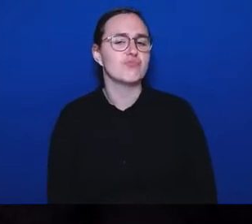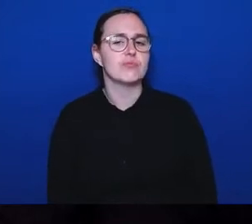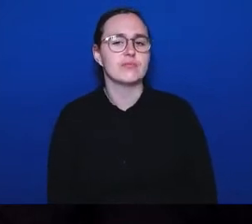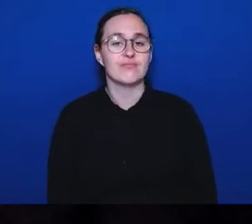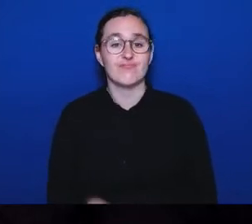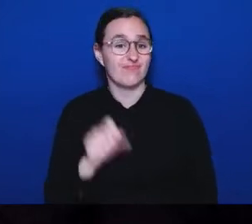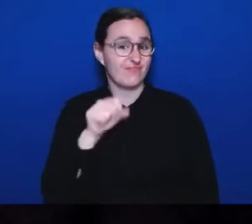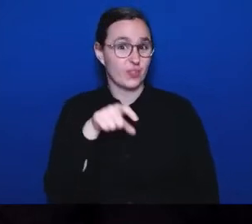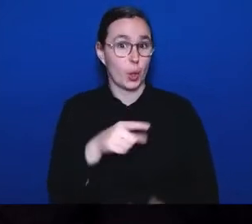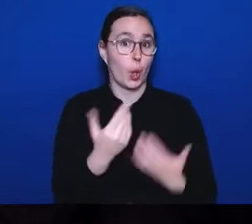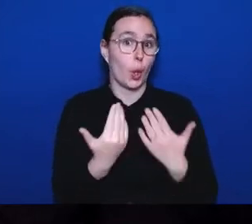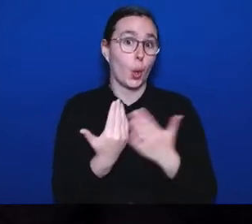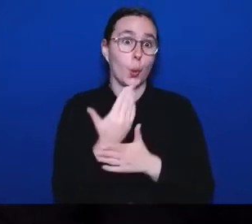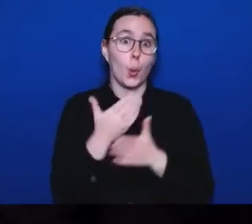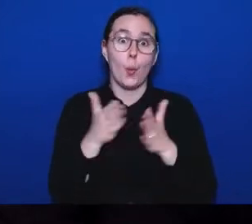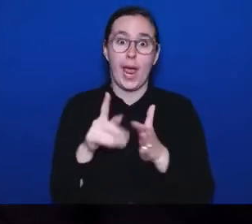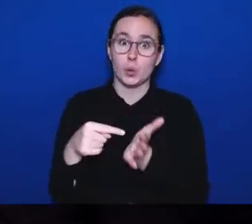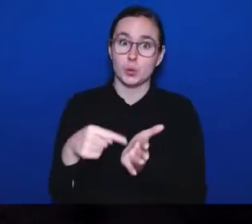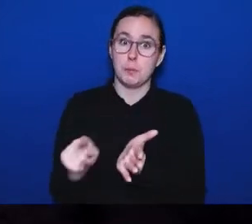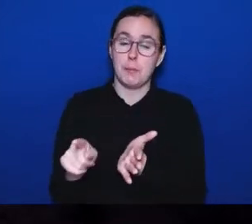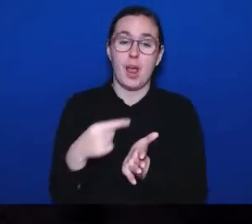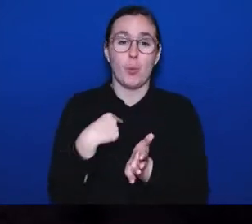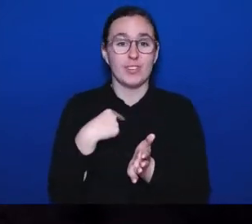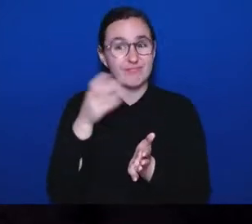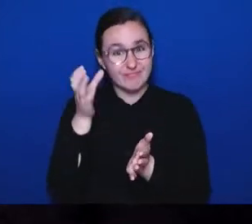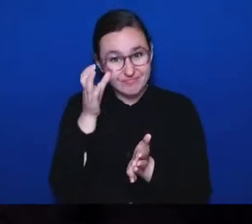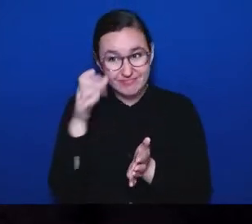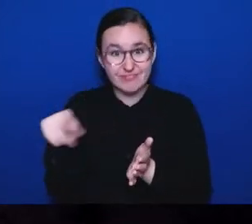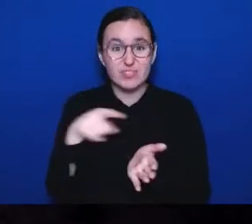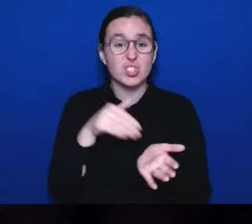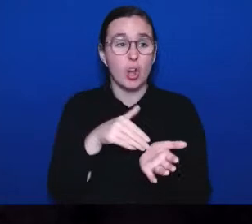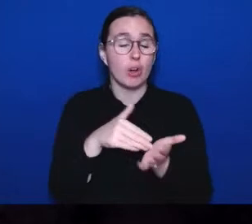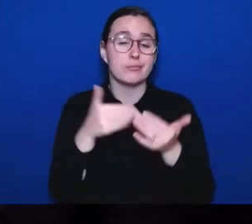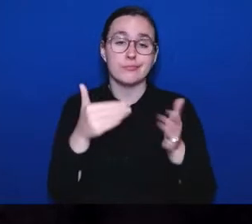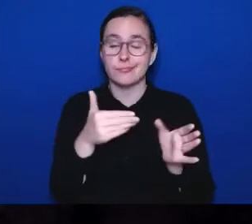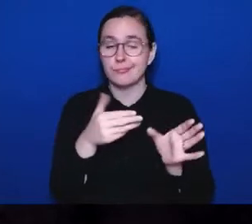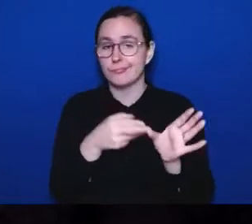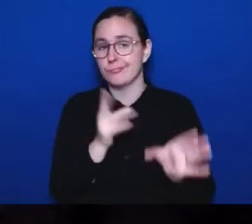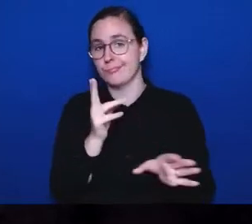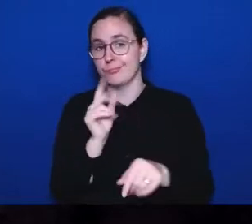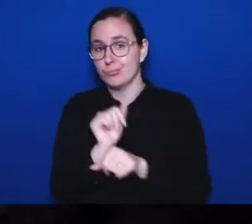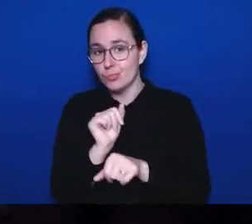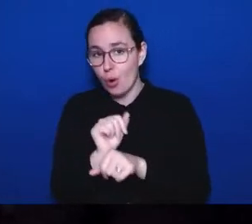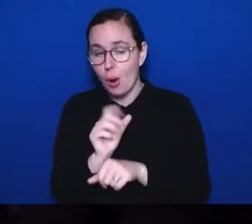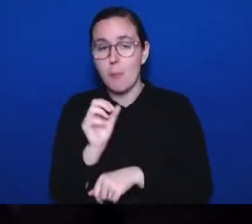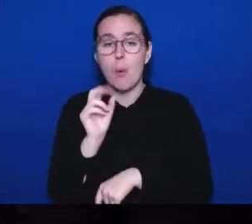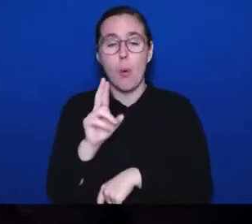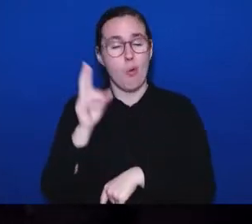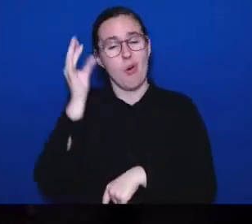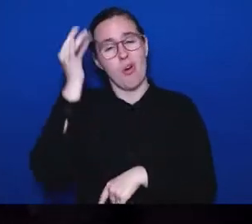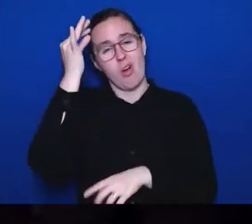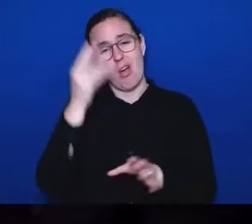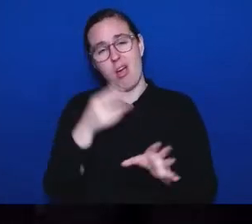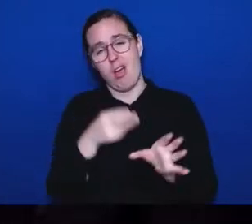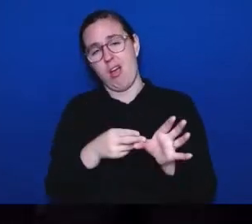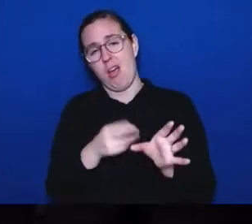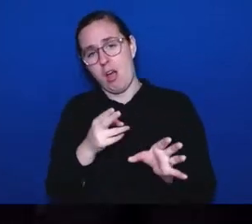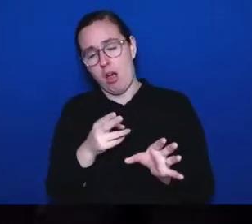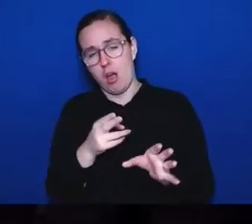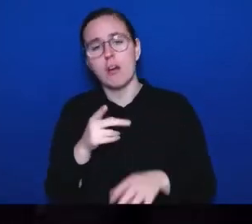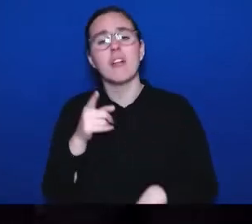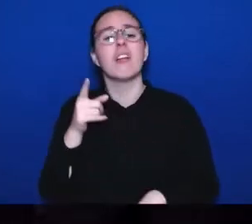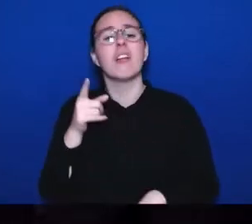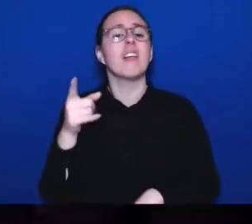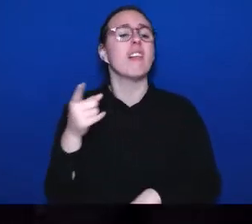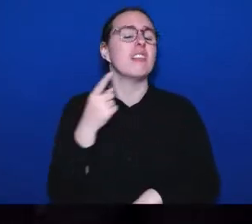or have been contemplating actually leaving. Many physicians across the province had actually given me a deadline of wanting to leave practice because the